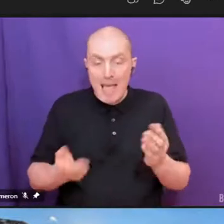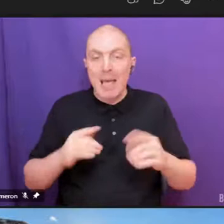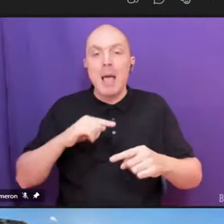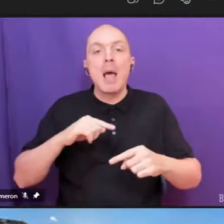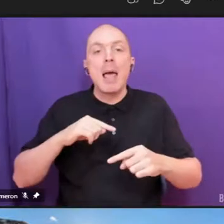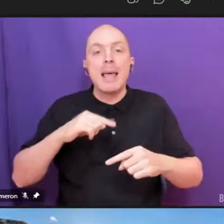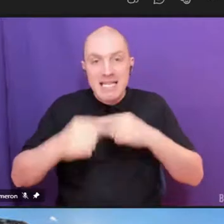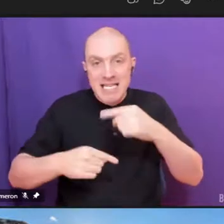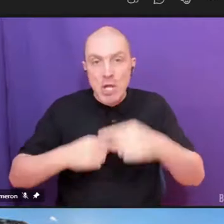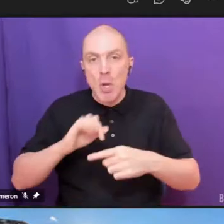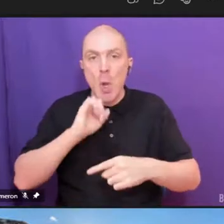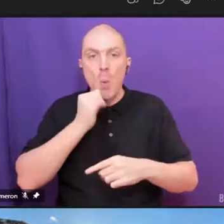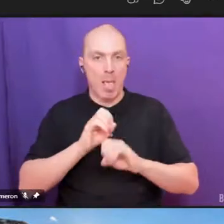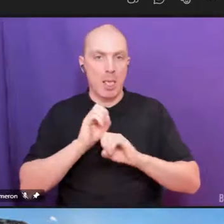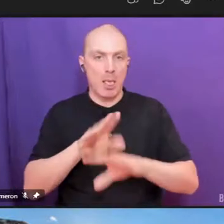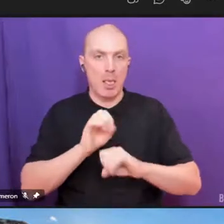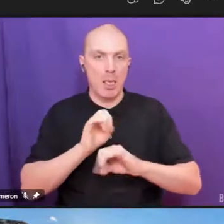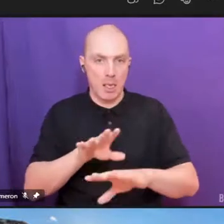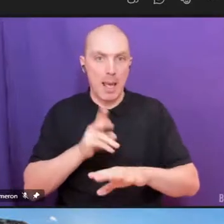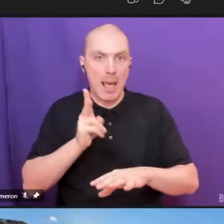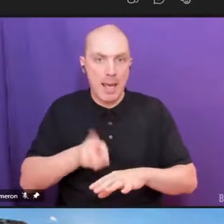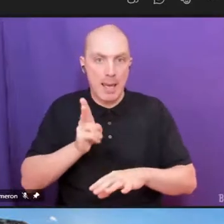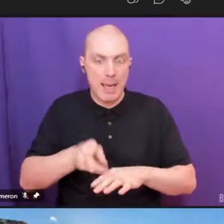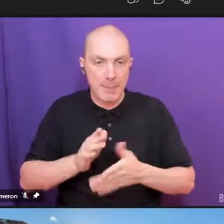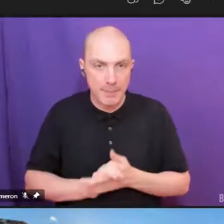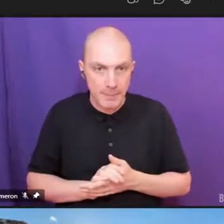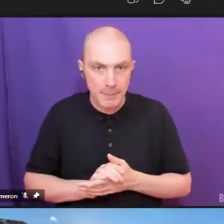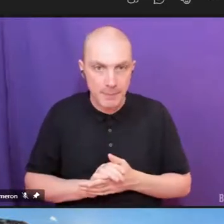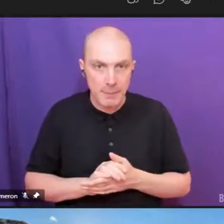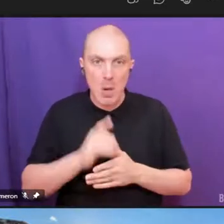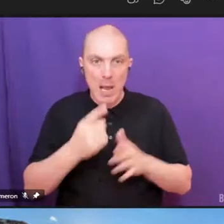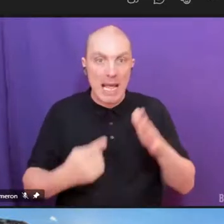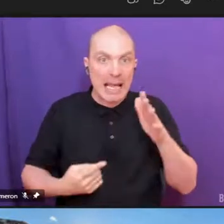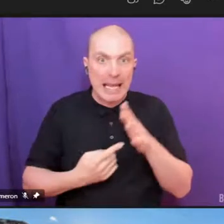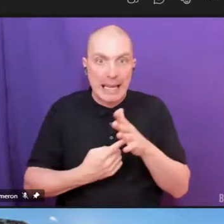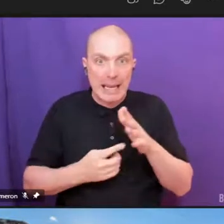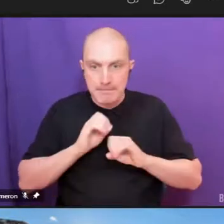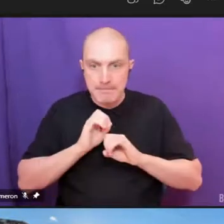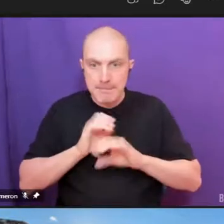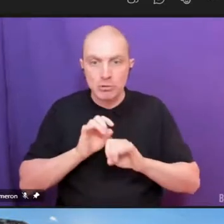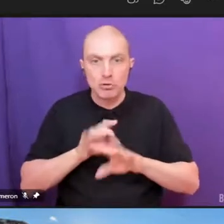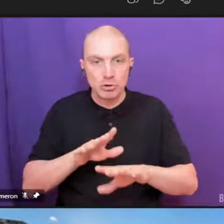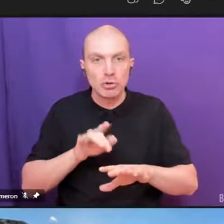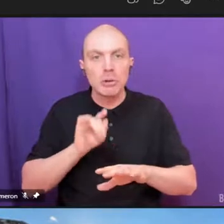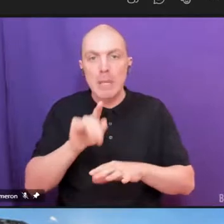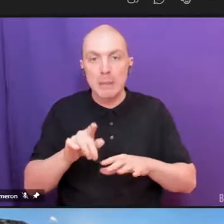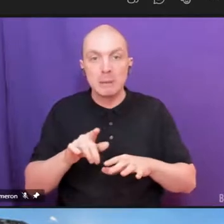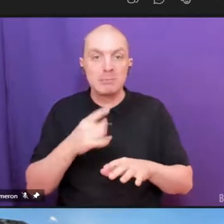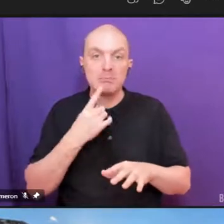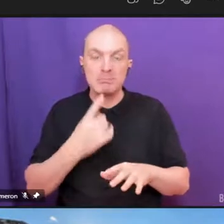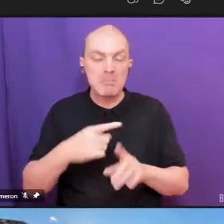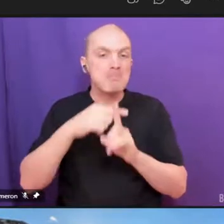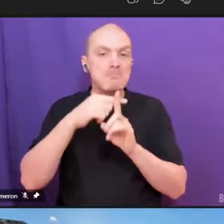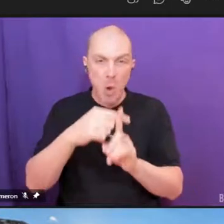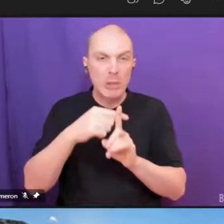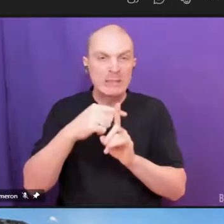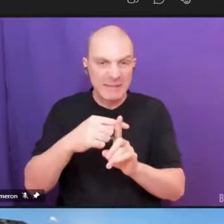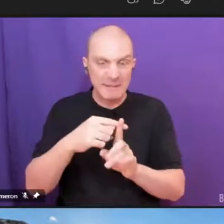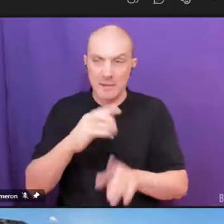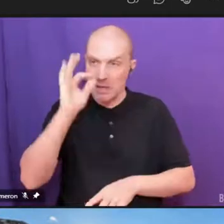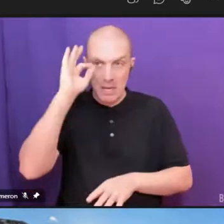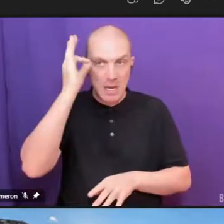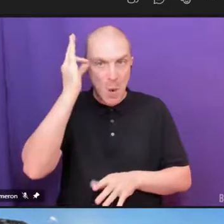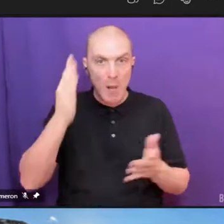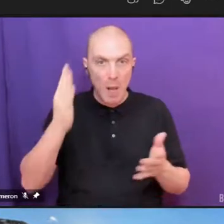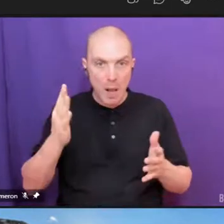Overall, I think it's fair to say that the key messages reflect positively on the Council whilst recognising the ongoing